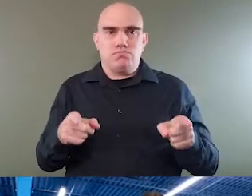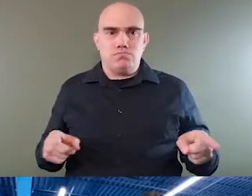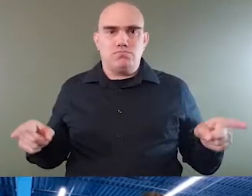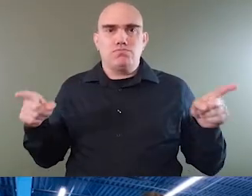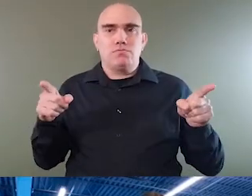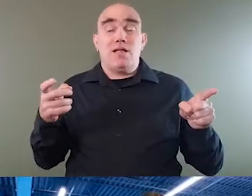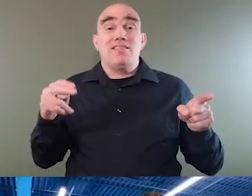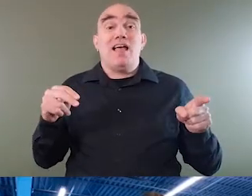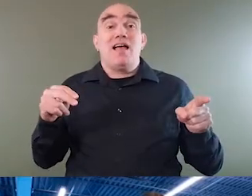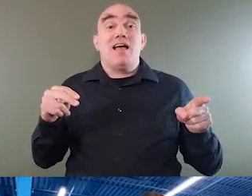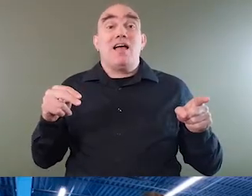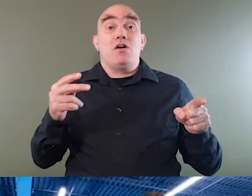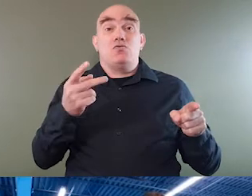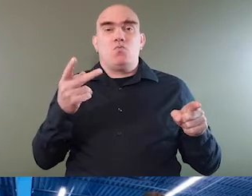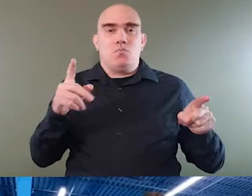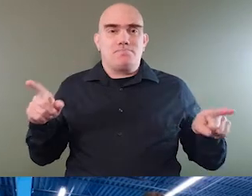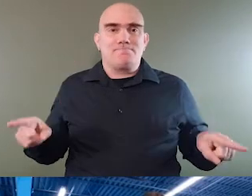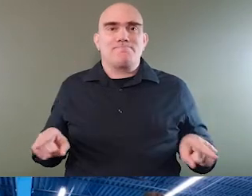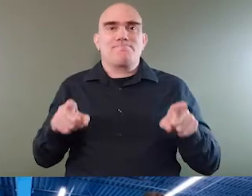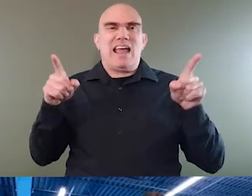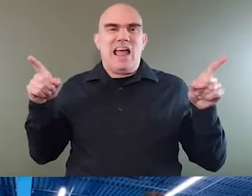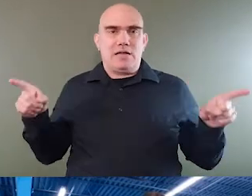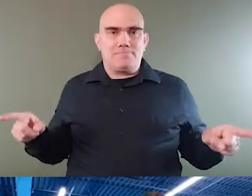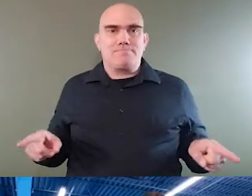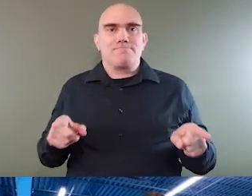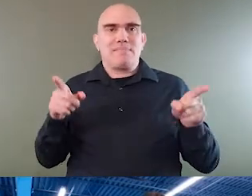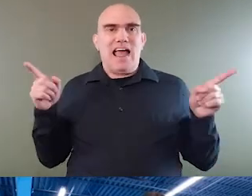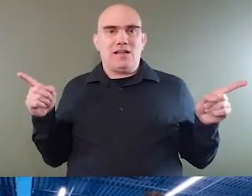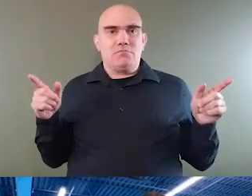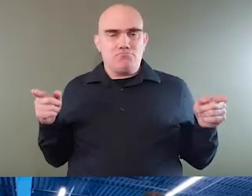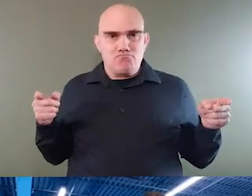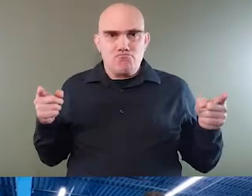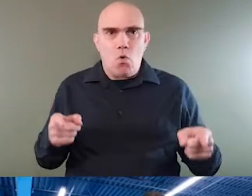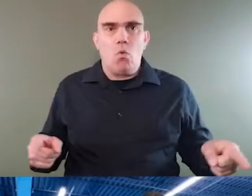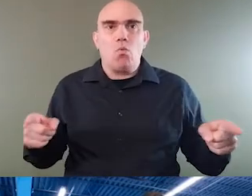And then a couple circles to the back.